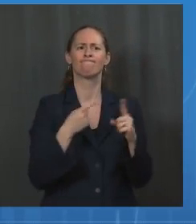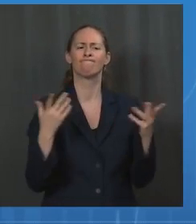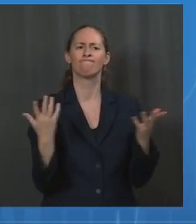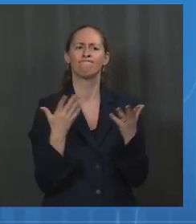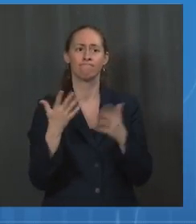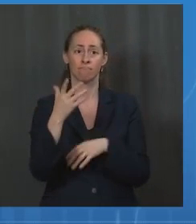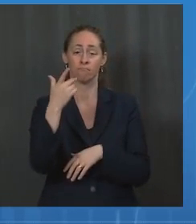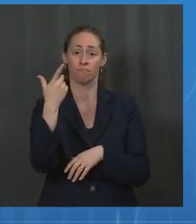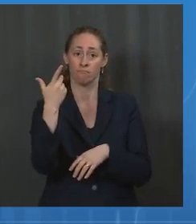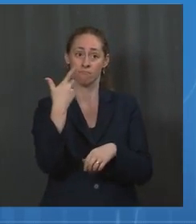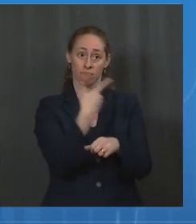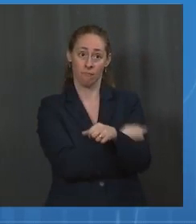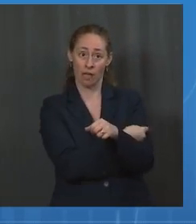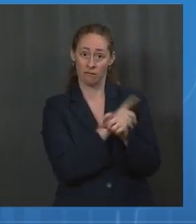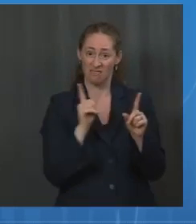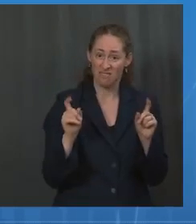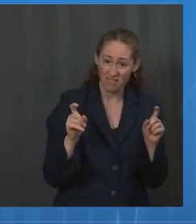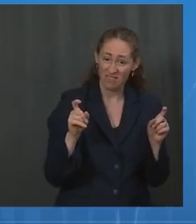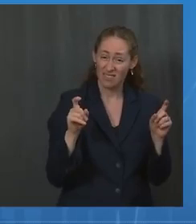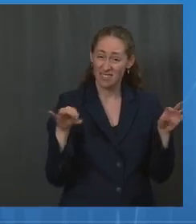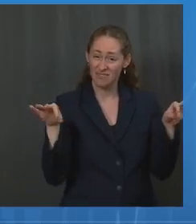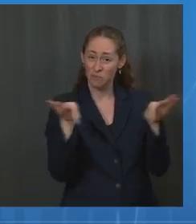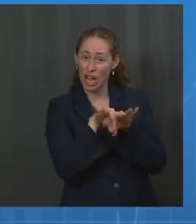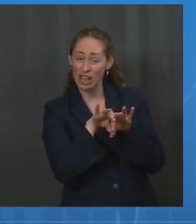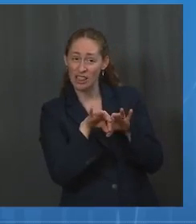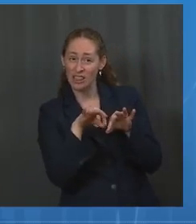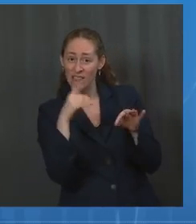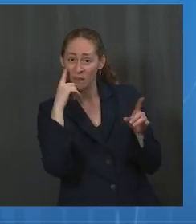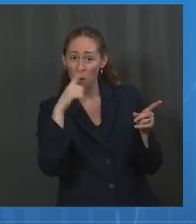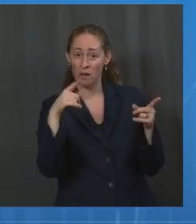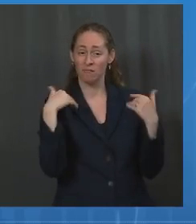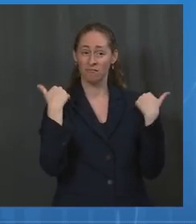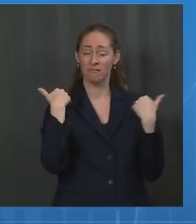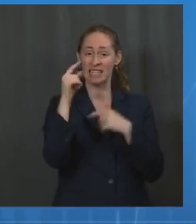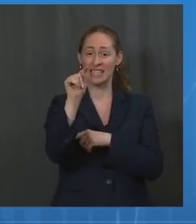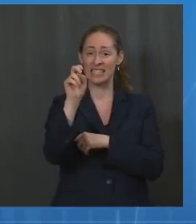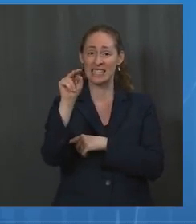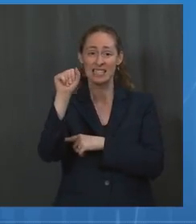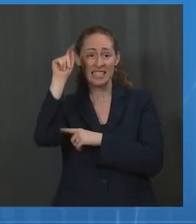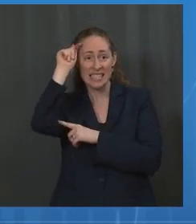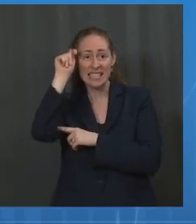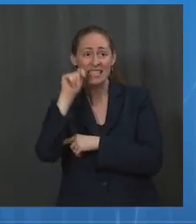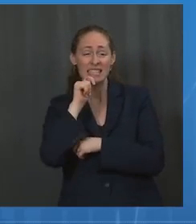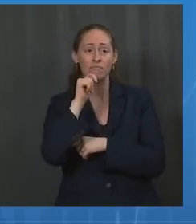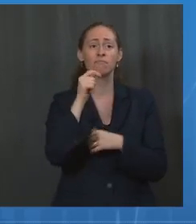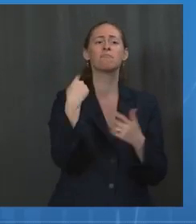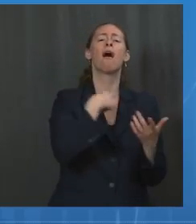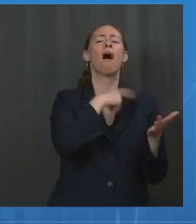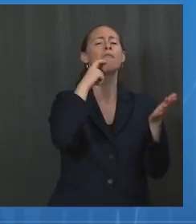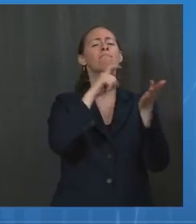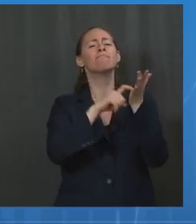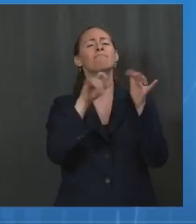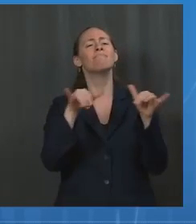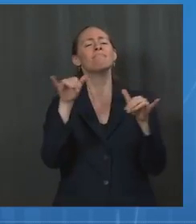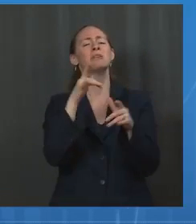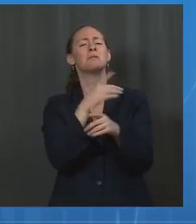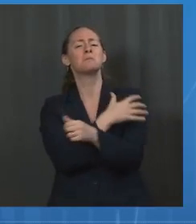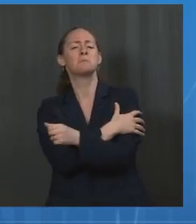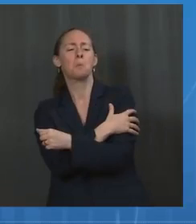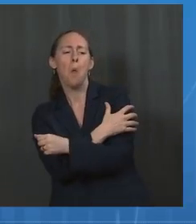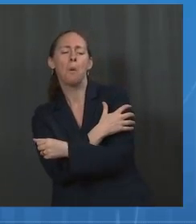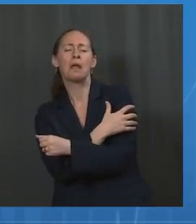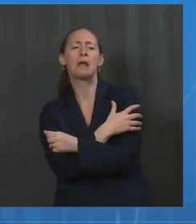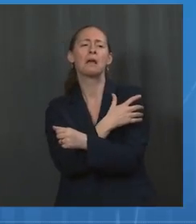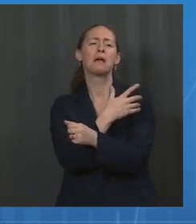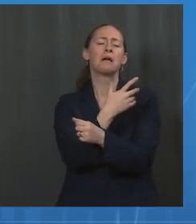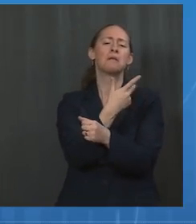the expected mild, local, and systemic reactions, which are common among adolescents, similar very much